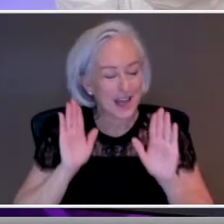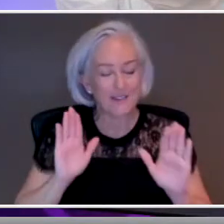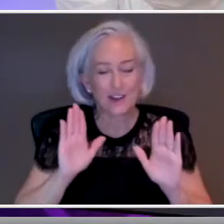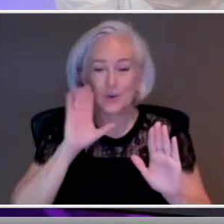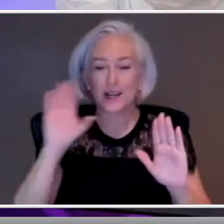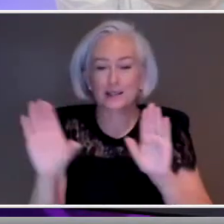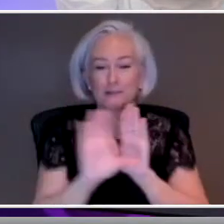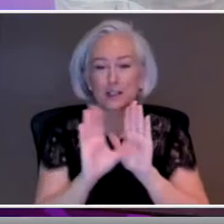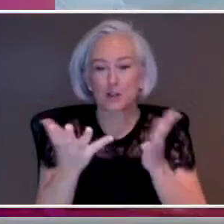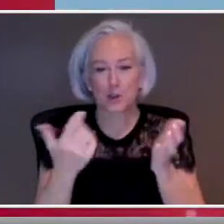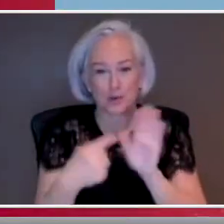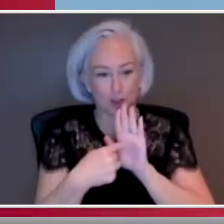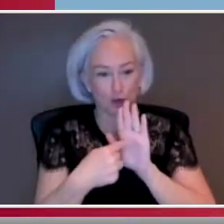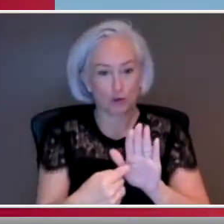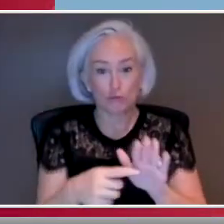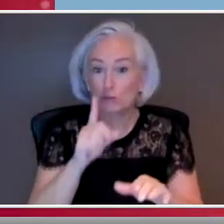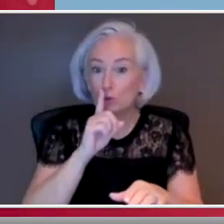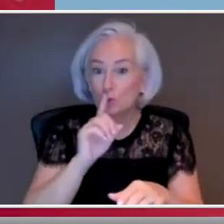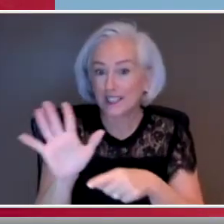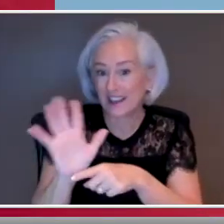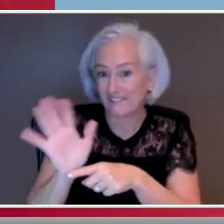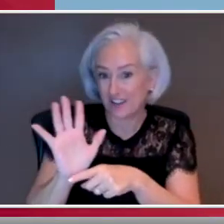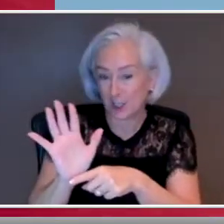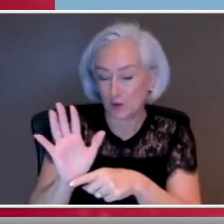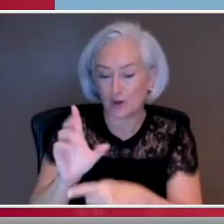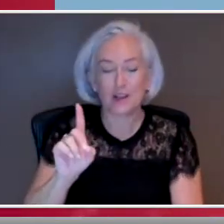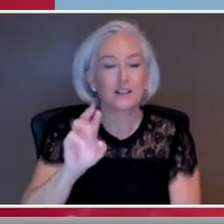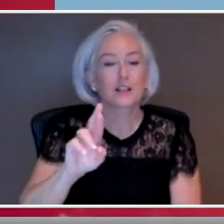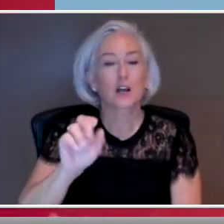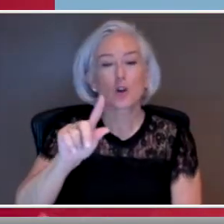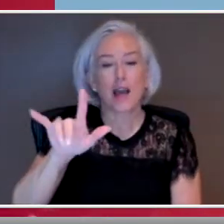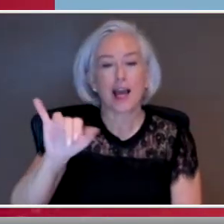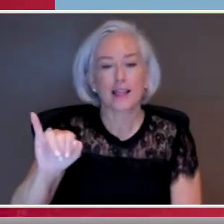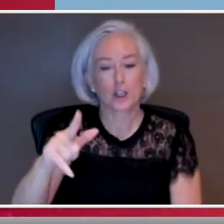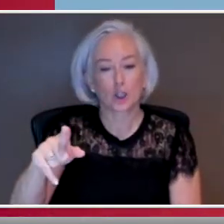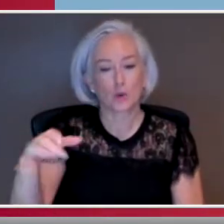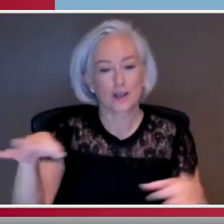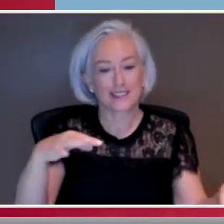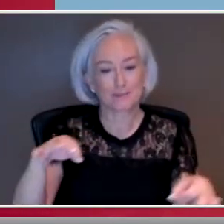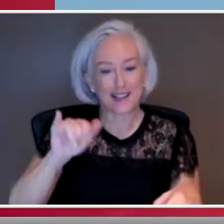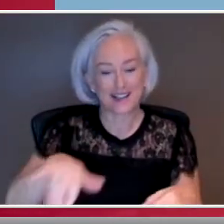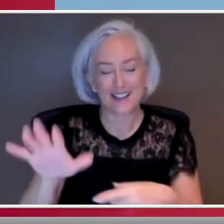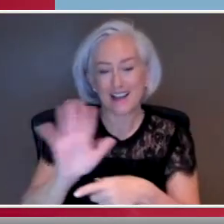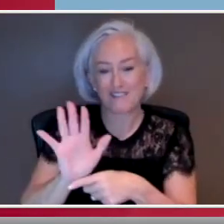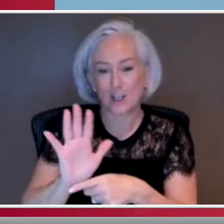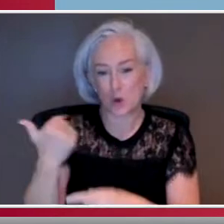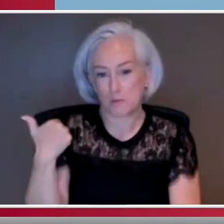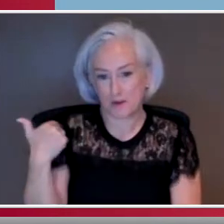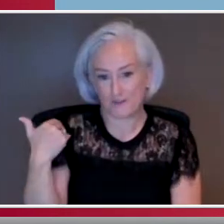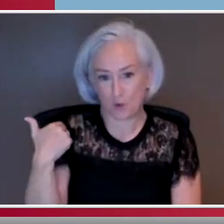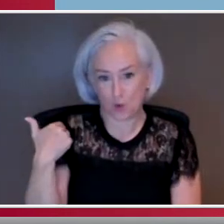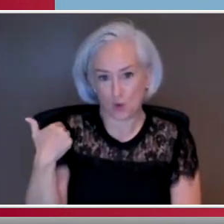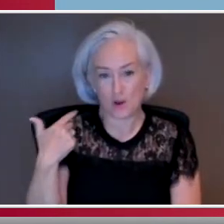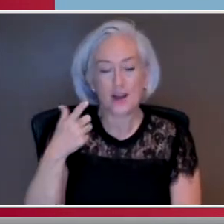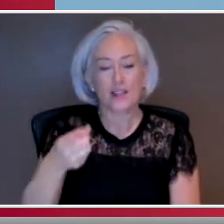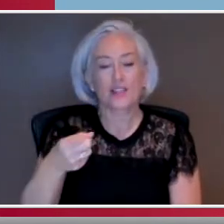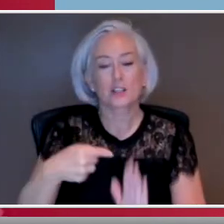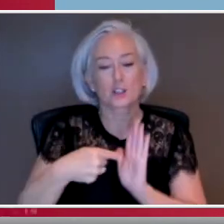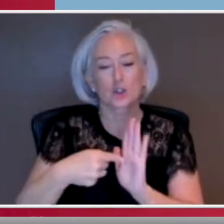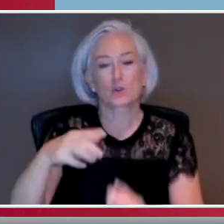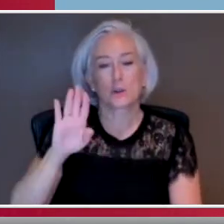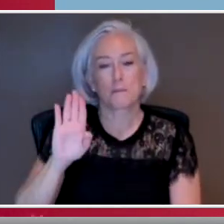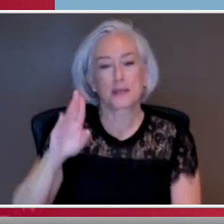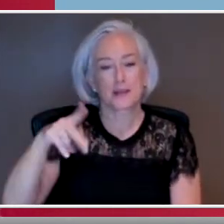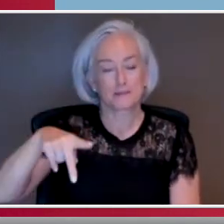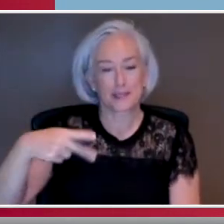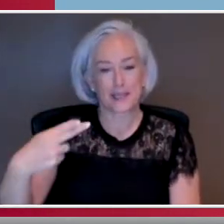a video, and Dr. Ali, you were talking us through this video we have. This is of BPH and then the treatment. So what are